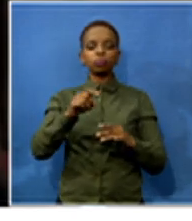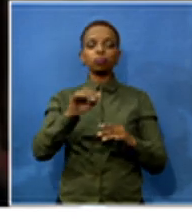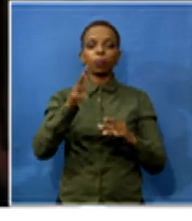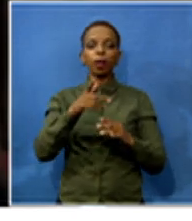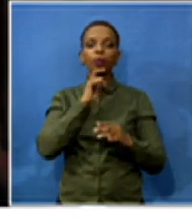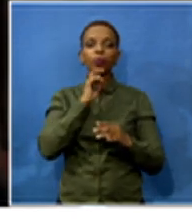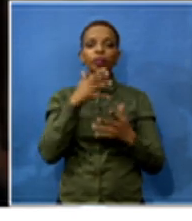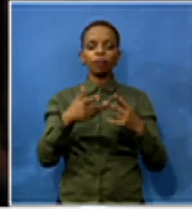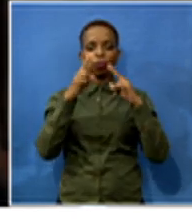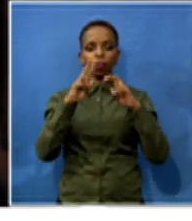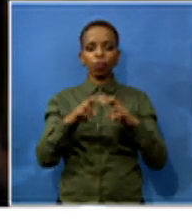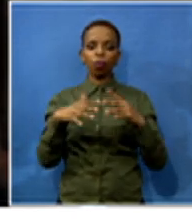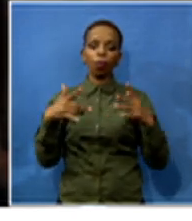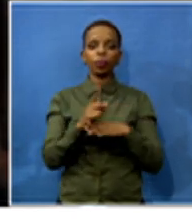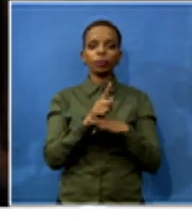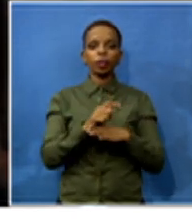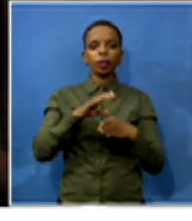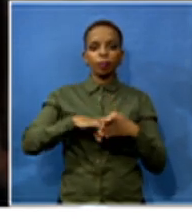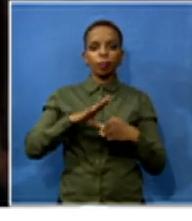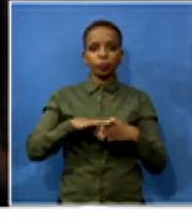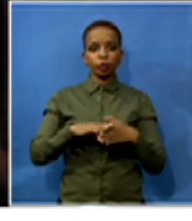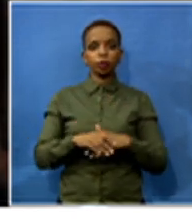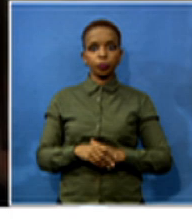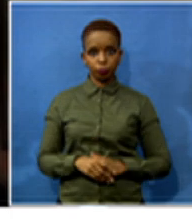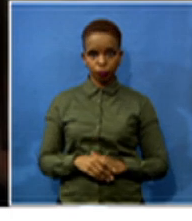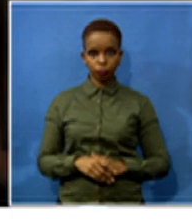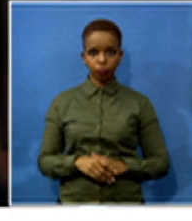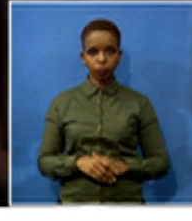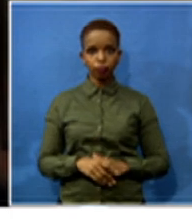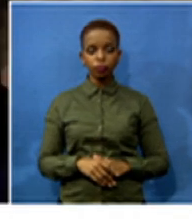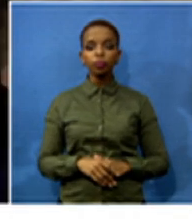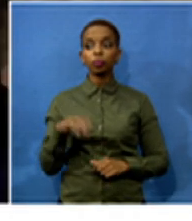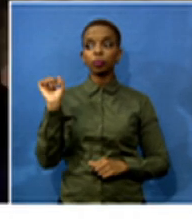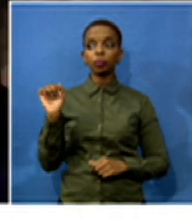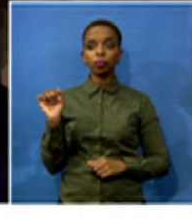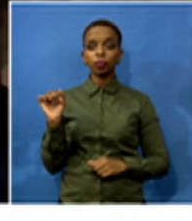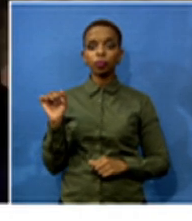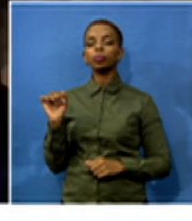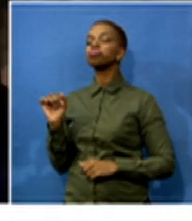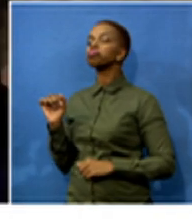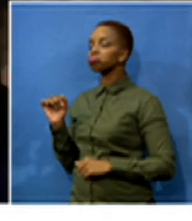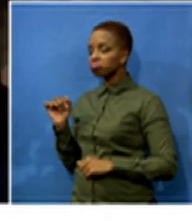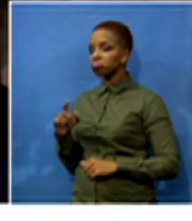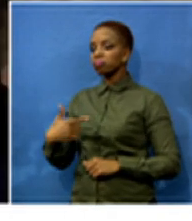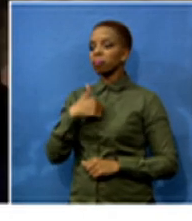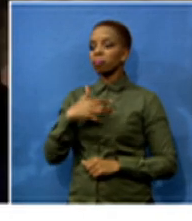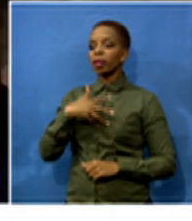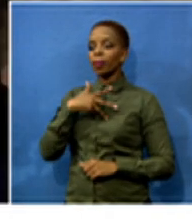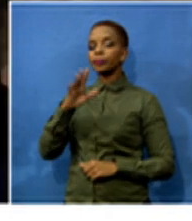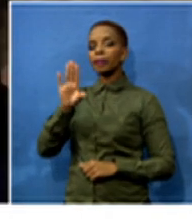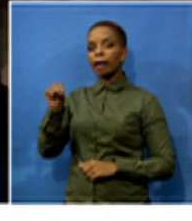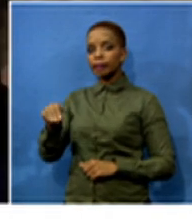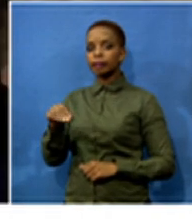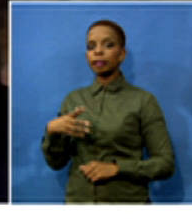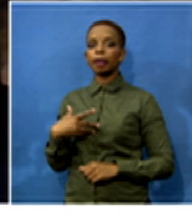training purposes. We work quite close. Yes. I just wanted to ask Dr. Herbst,